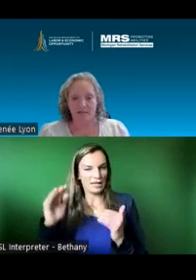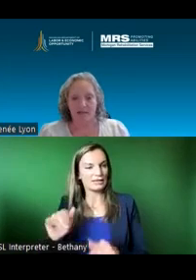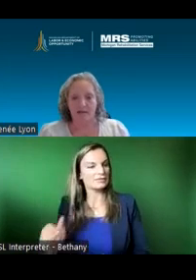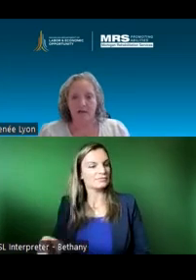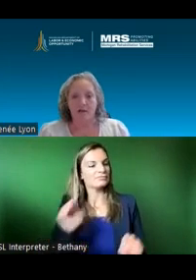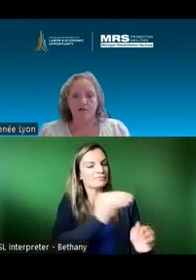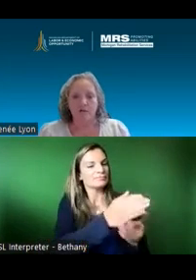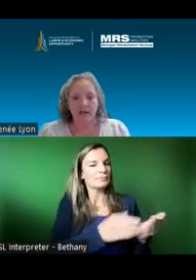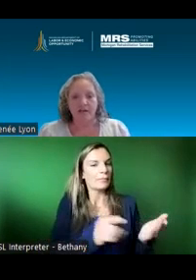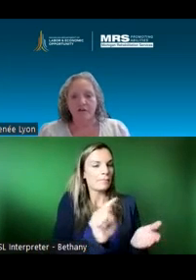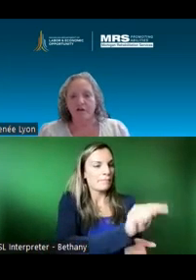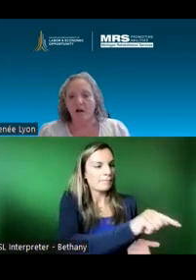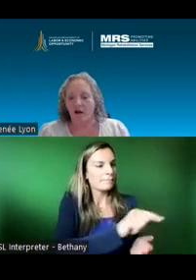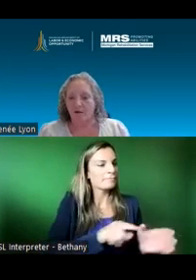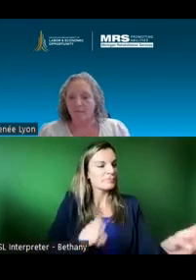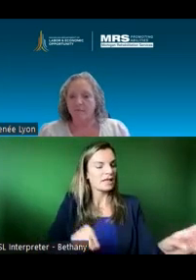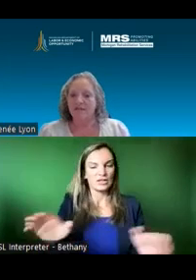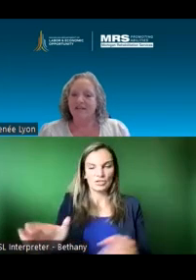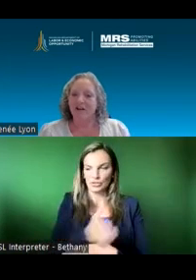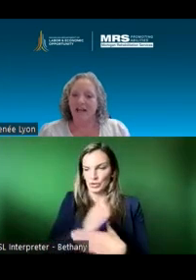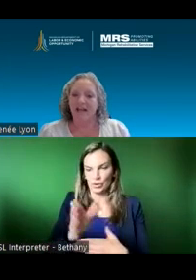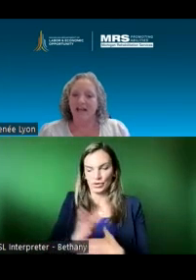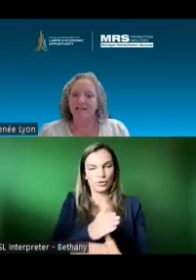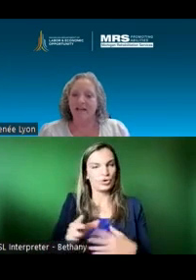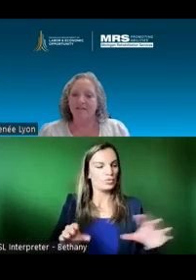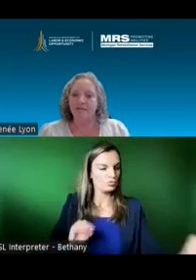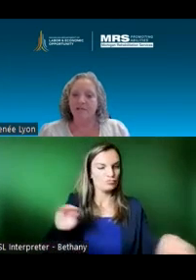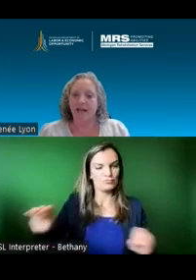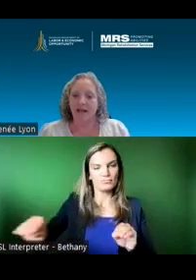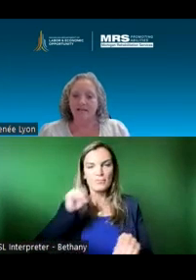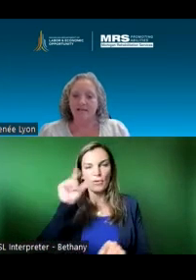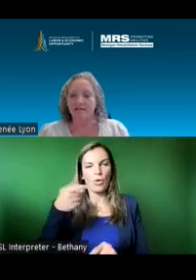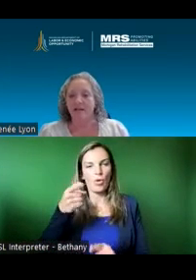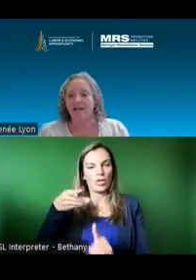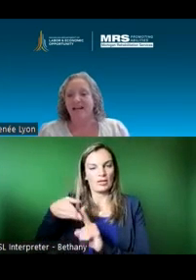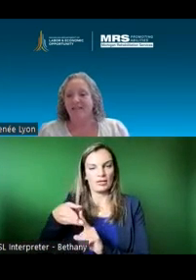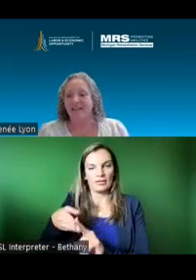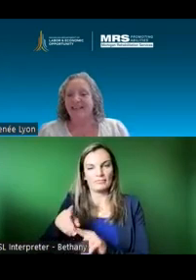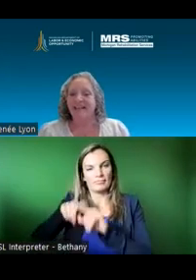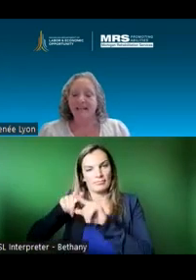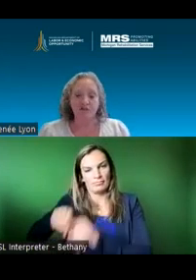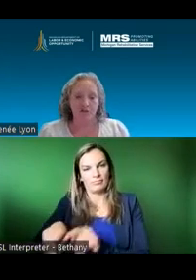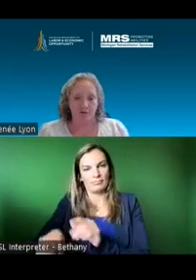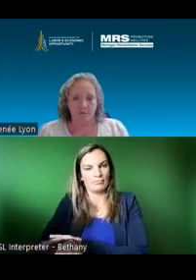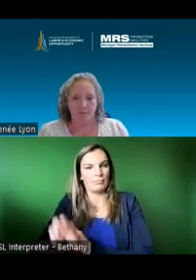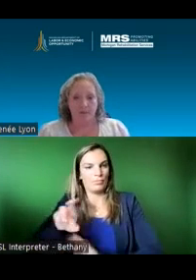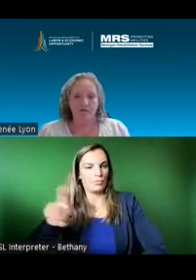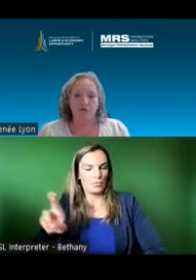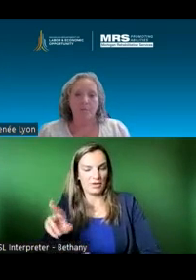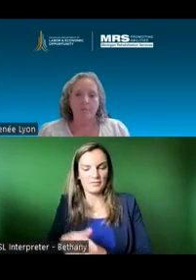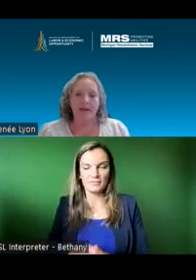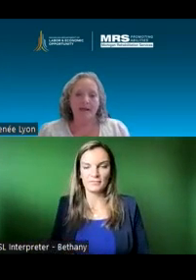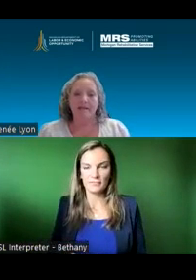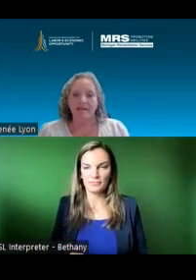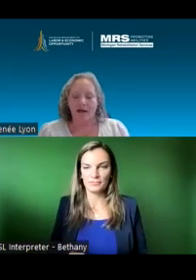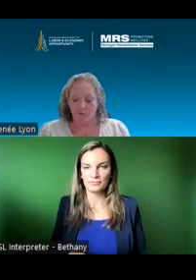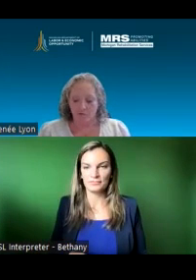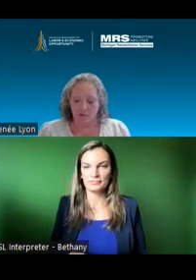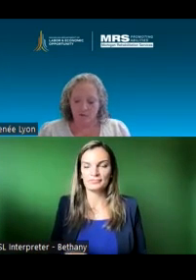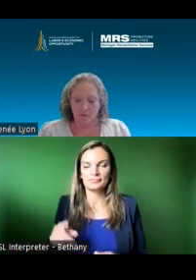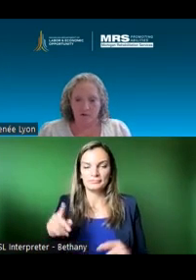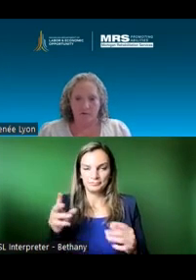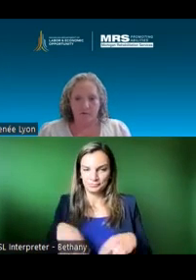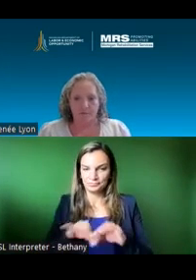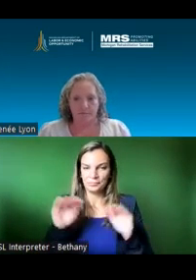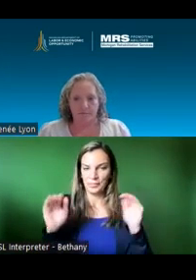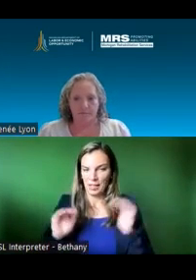non-dominant side so that your arms and your hands have some tasks that they each do. So balance out